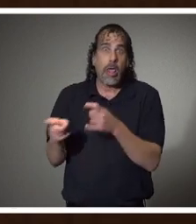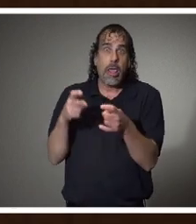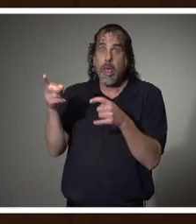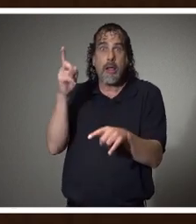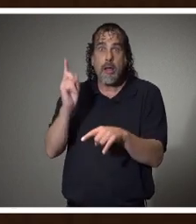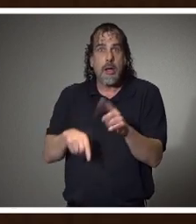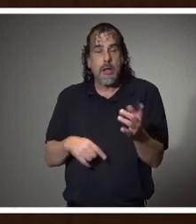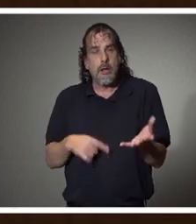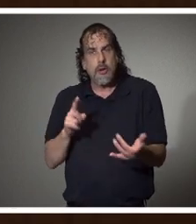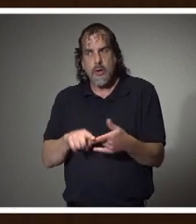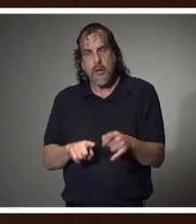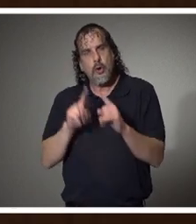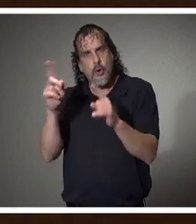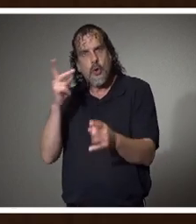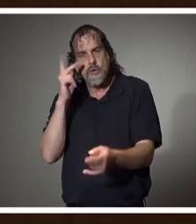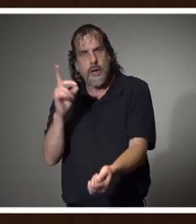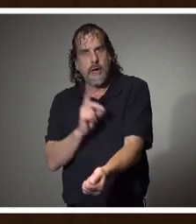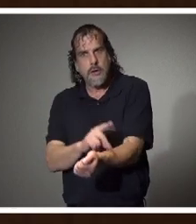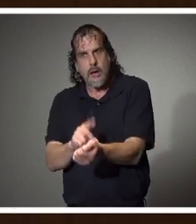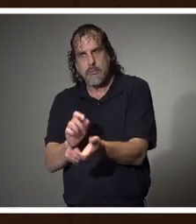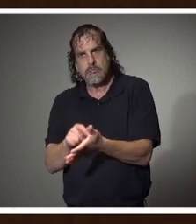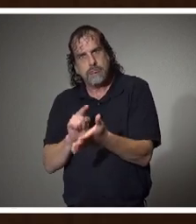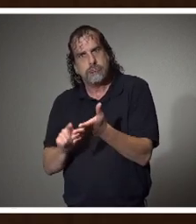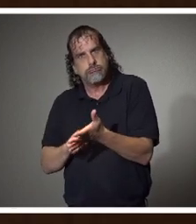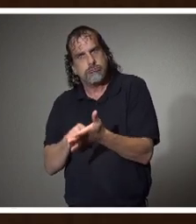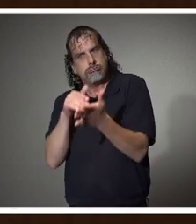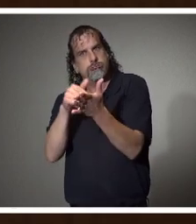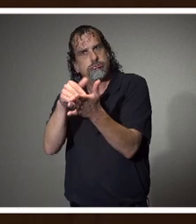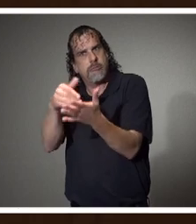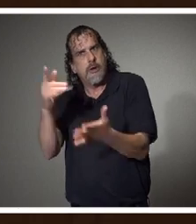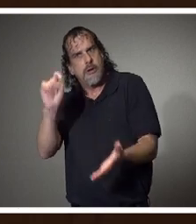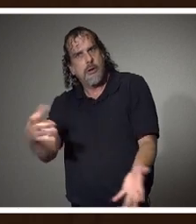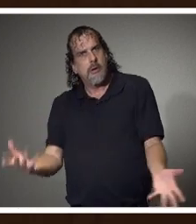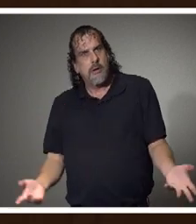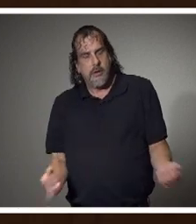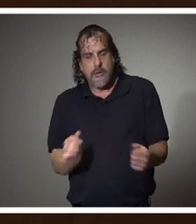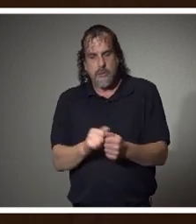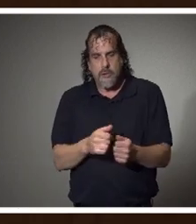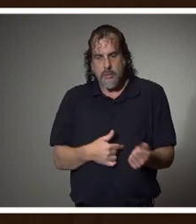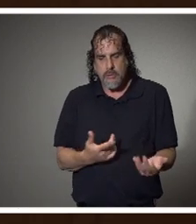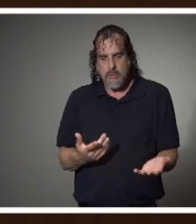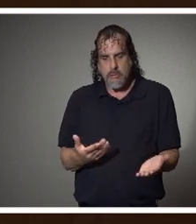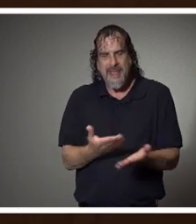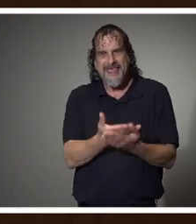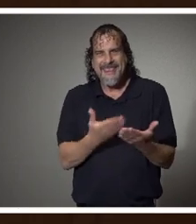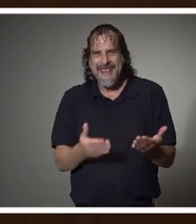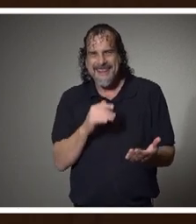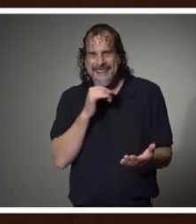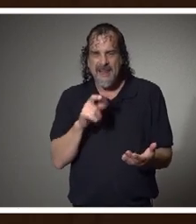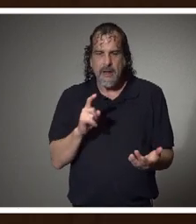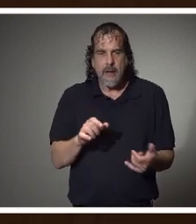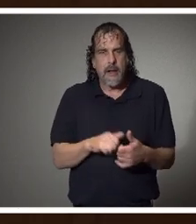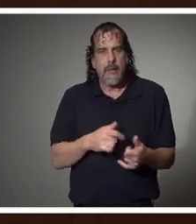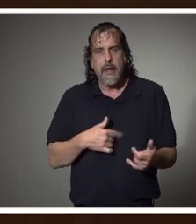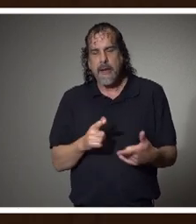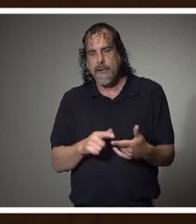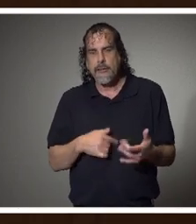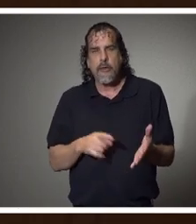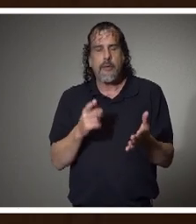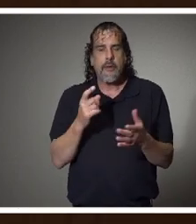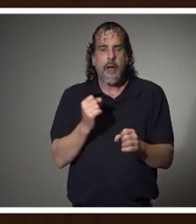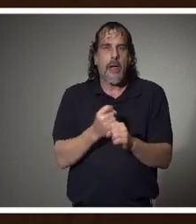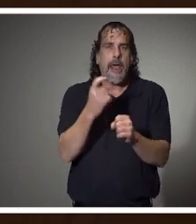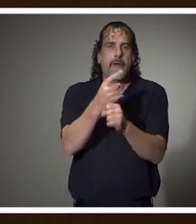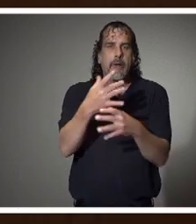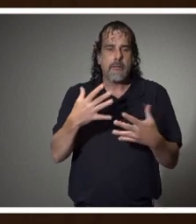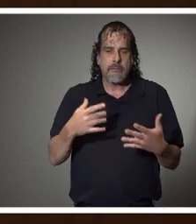that, you need to go back and get checked. So it's going to be the things that are absolutely not necessary, like if it's a routine wellness check, that stuff can